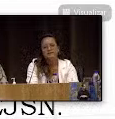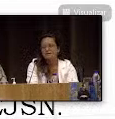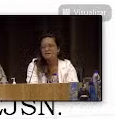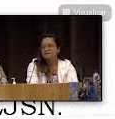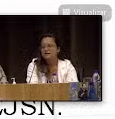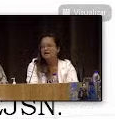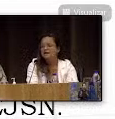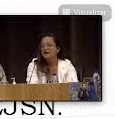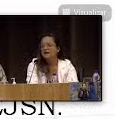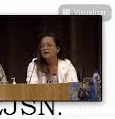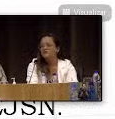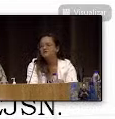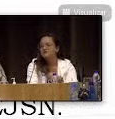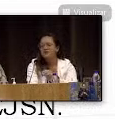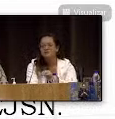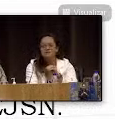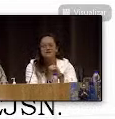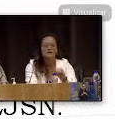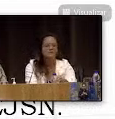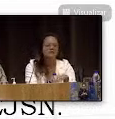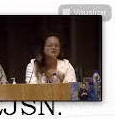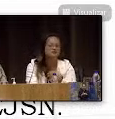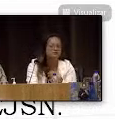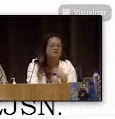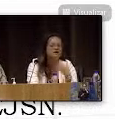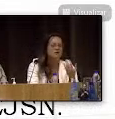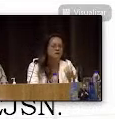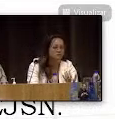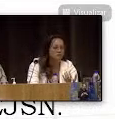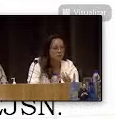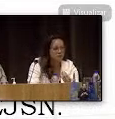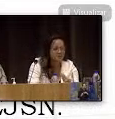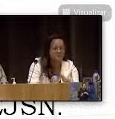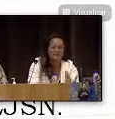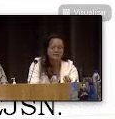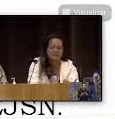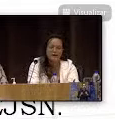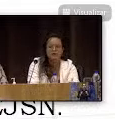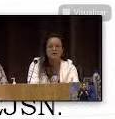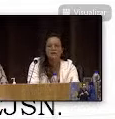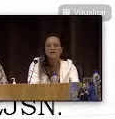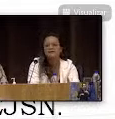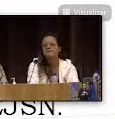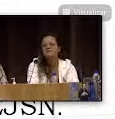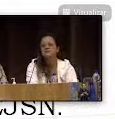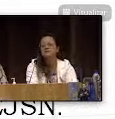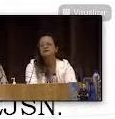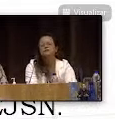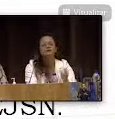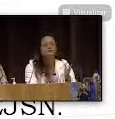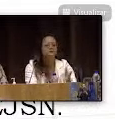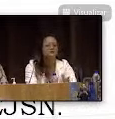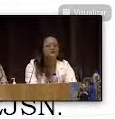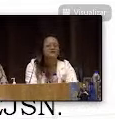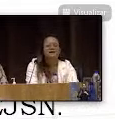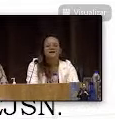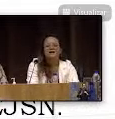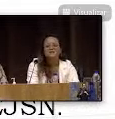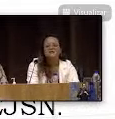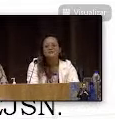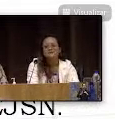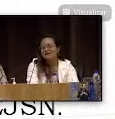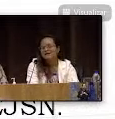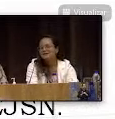So during the time of research, we had the honor to be able to participate and collaborate with